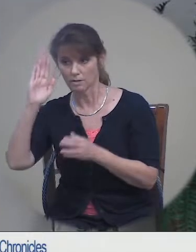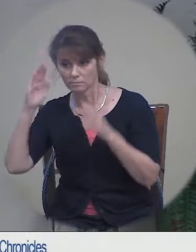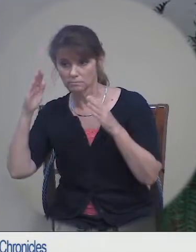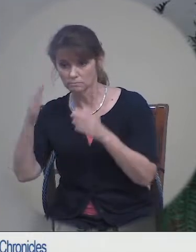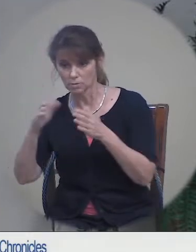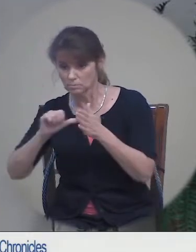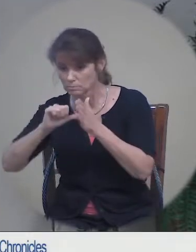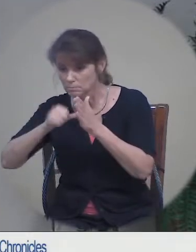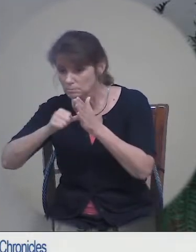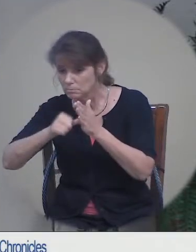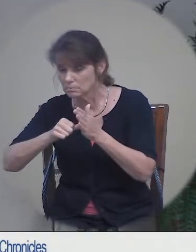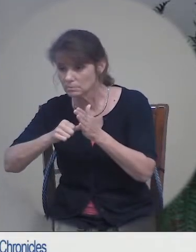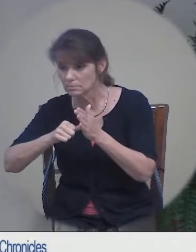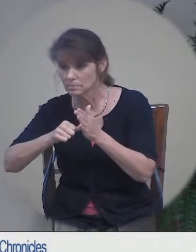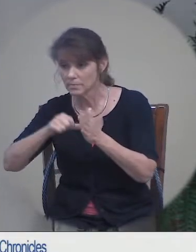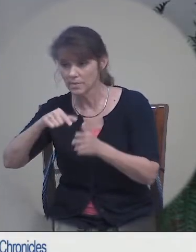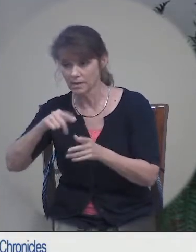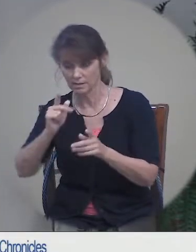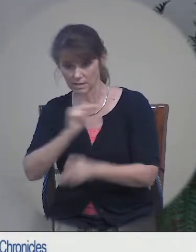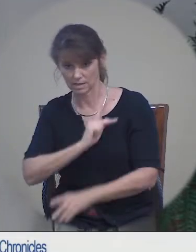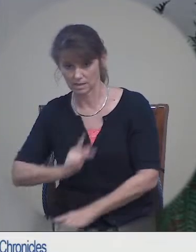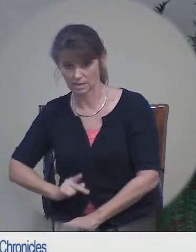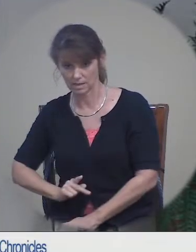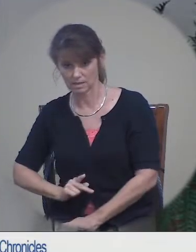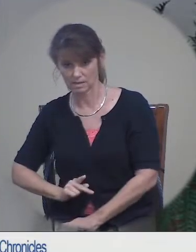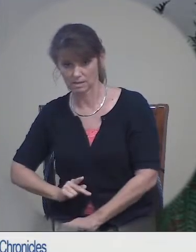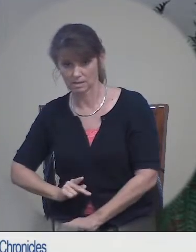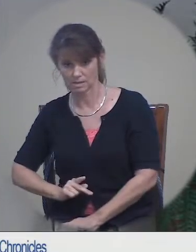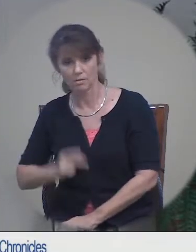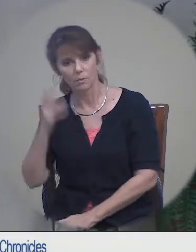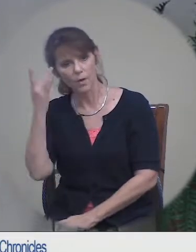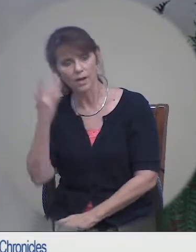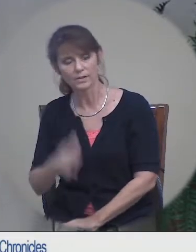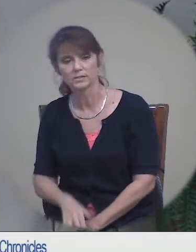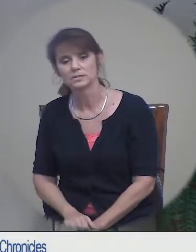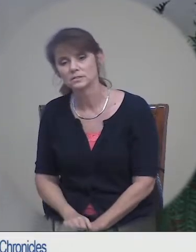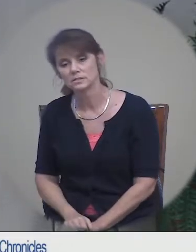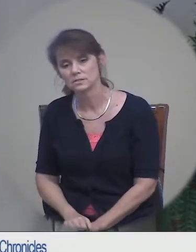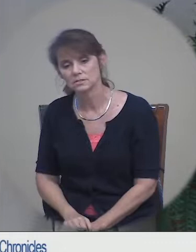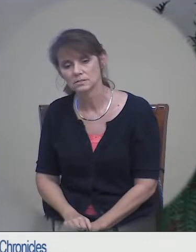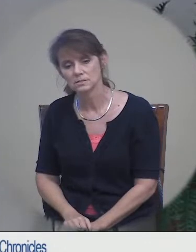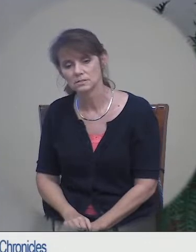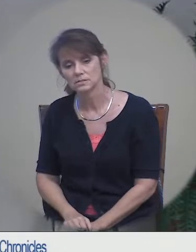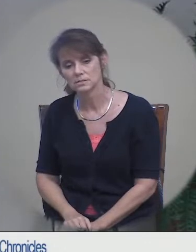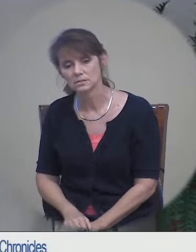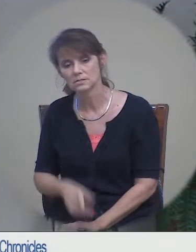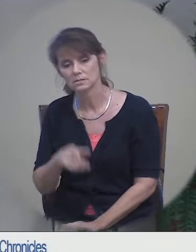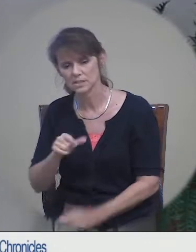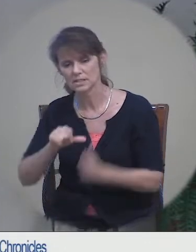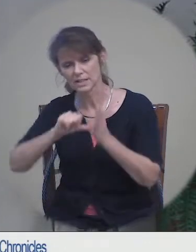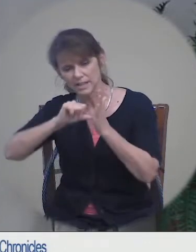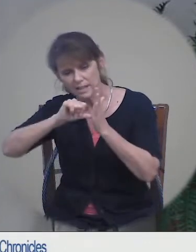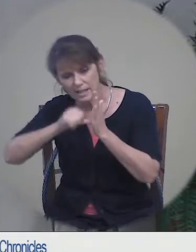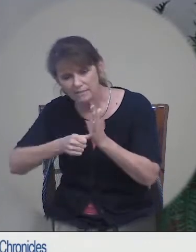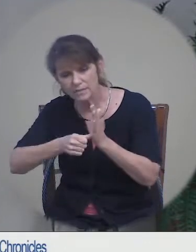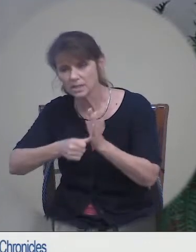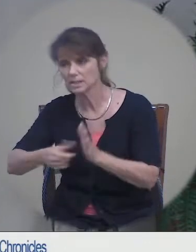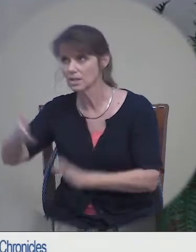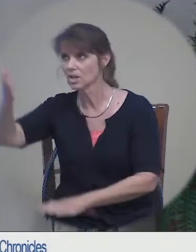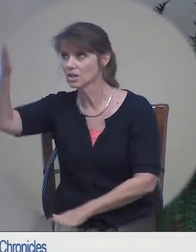Hezekiah is because I think it's emphasizing God's